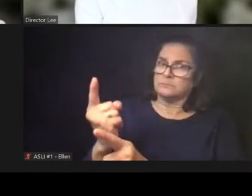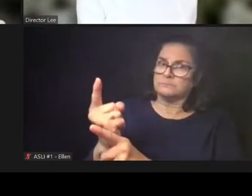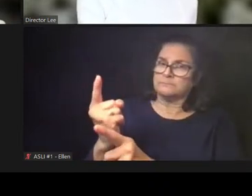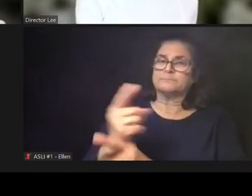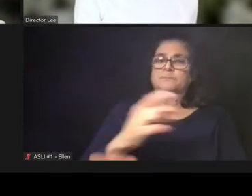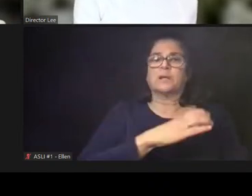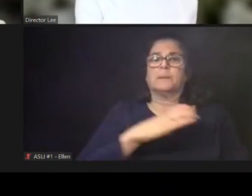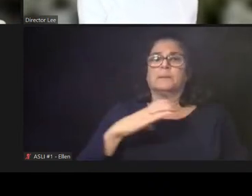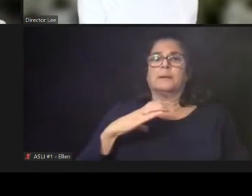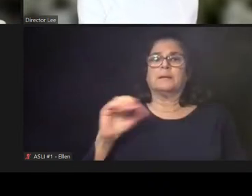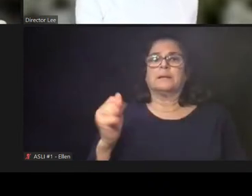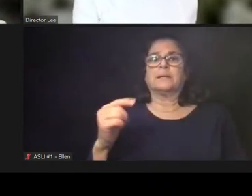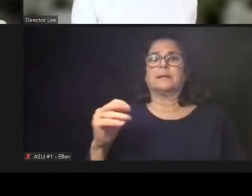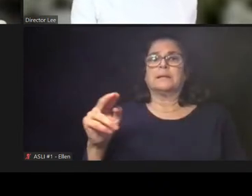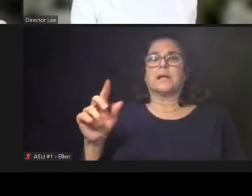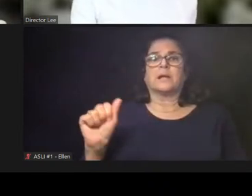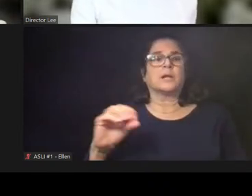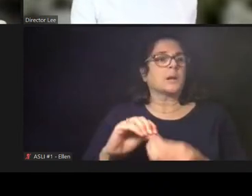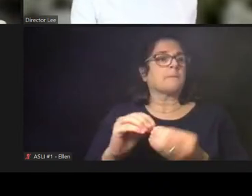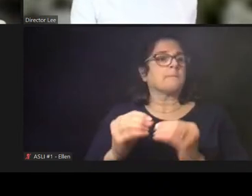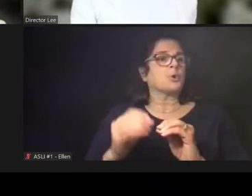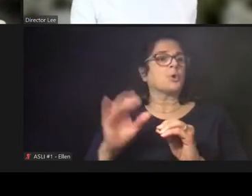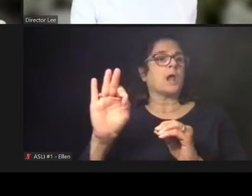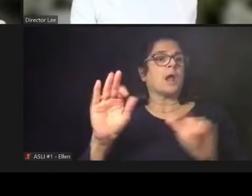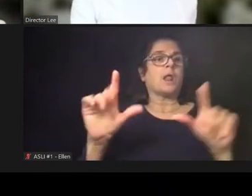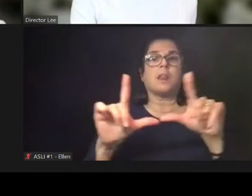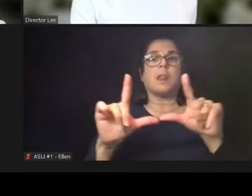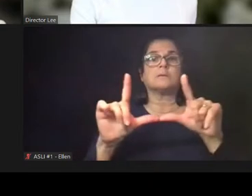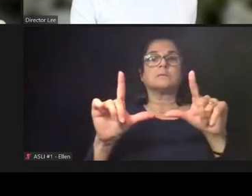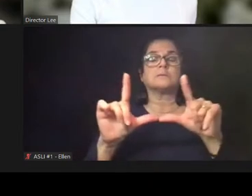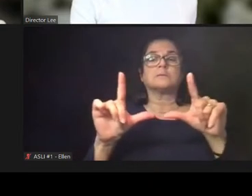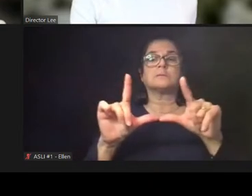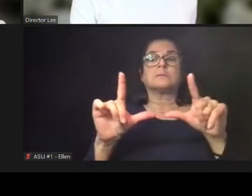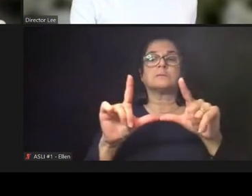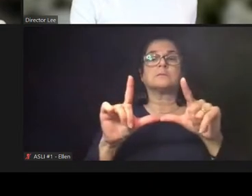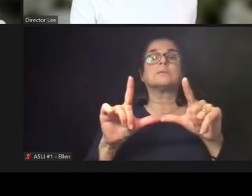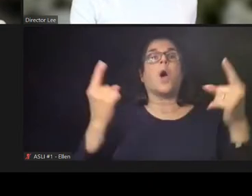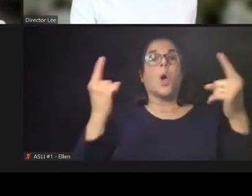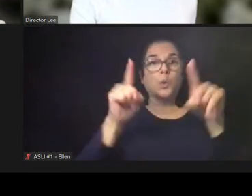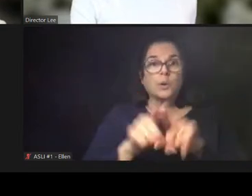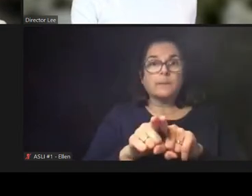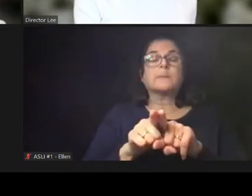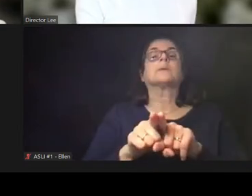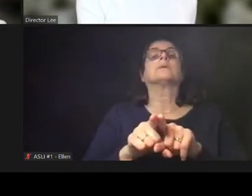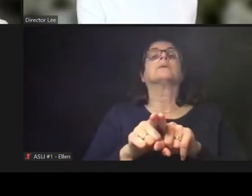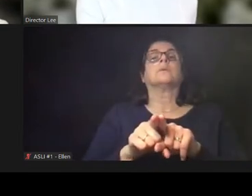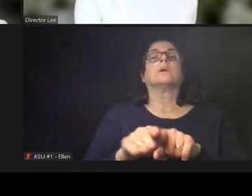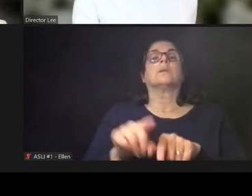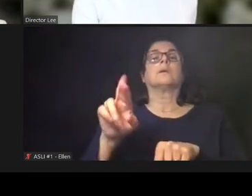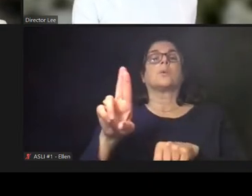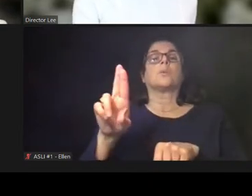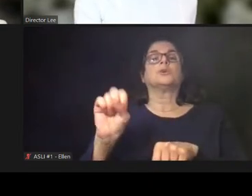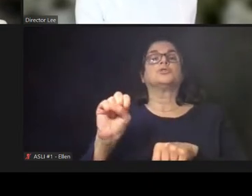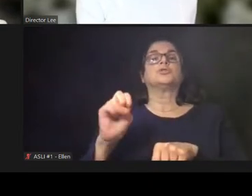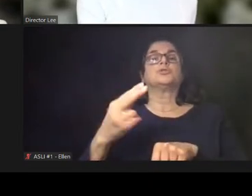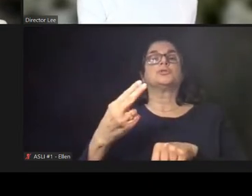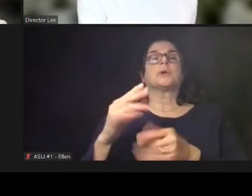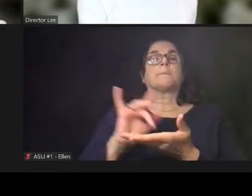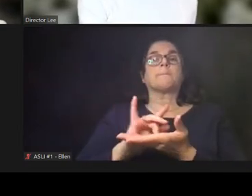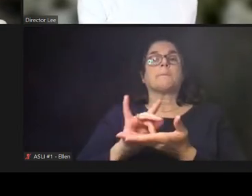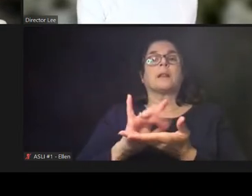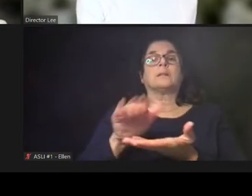Committee agenda item number 9, the license agreement with Rush University Medical Center. I recommend board approval. So